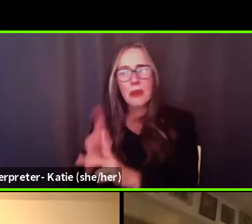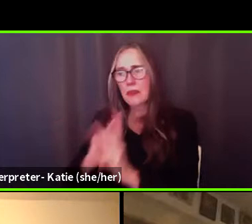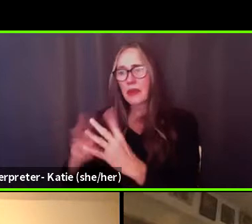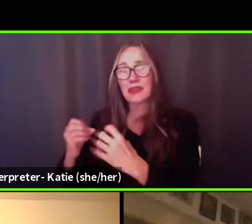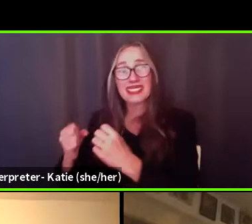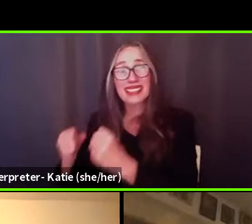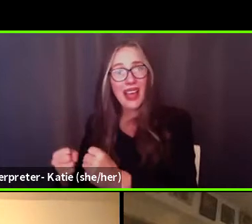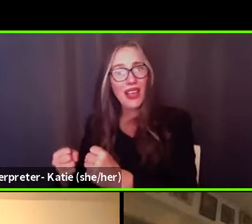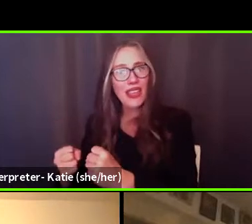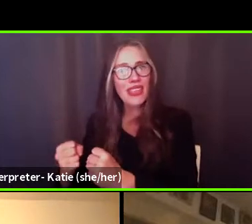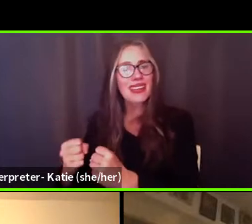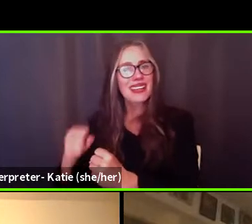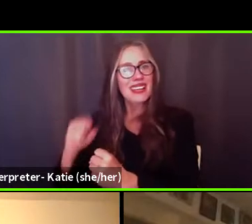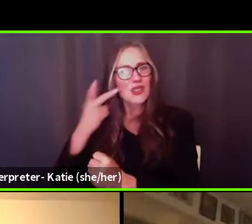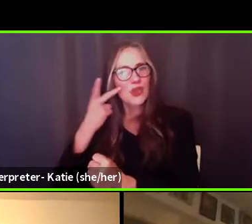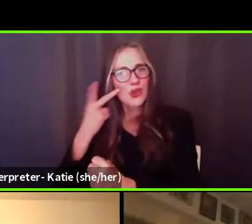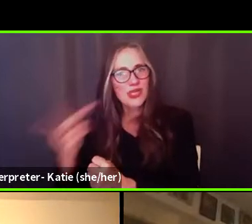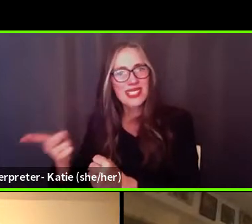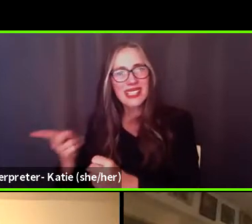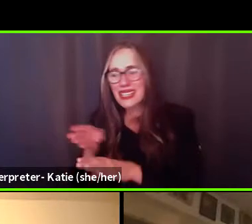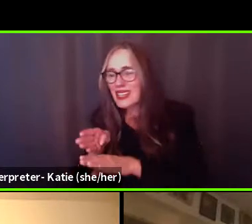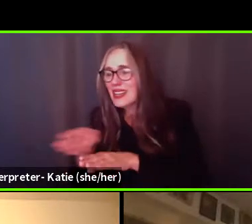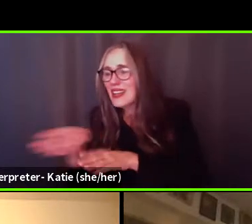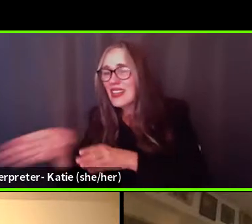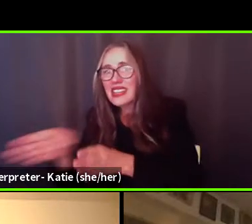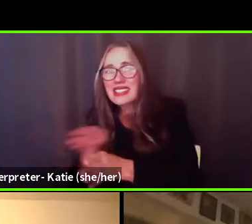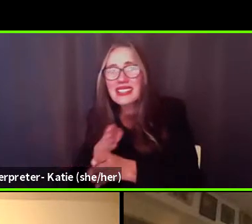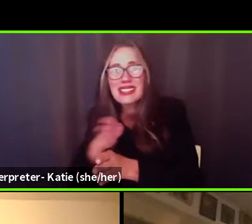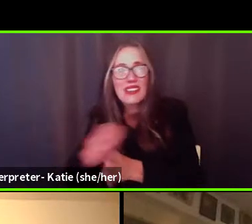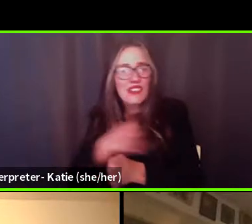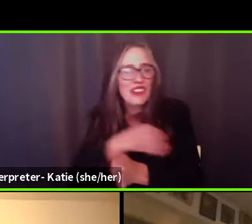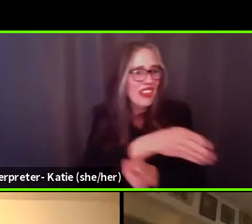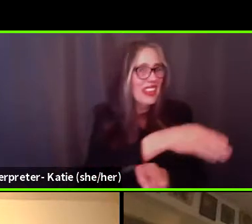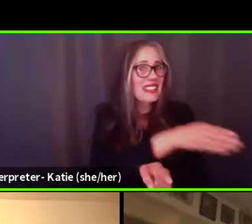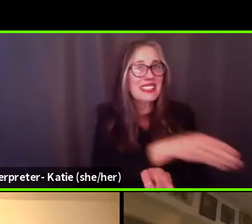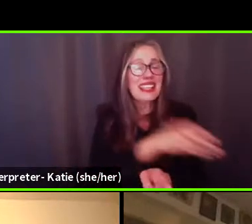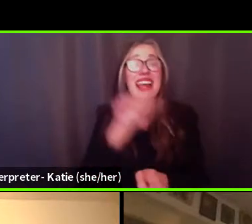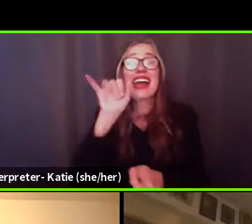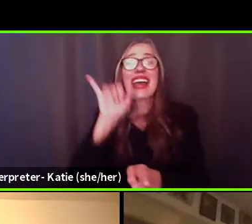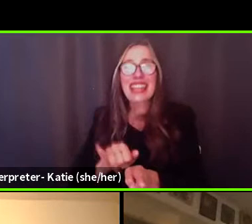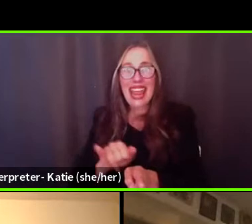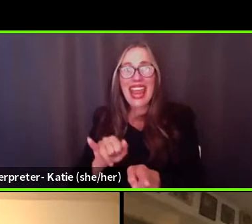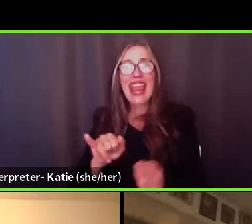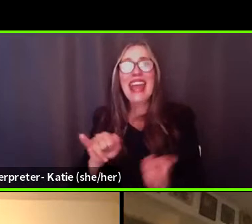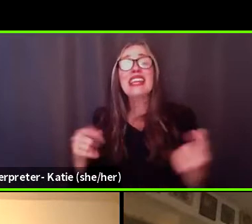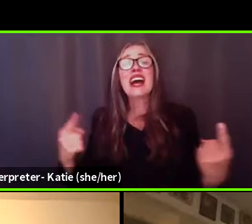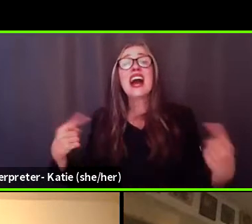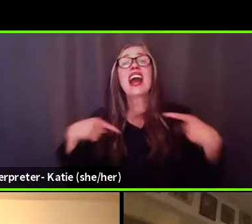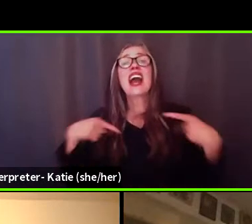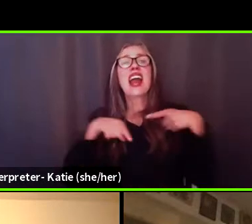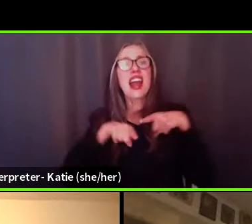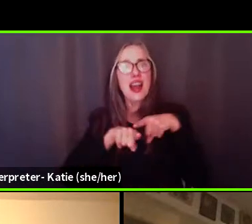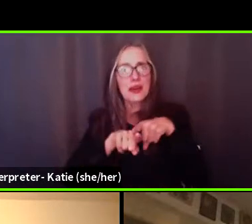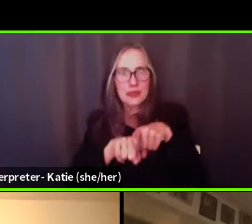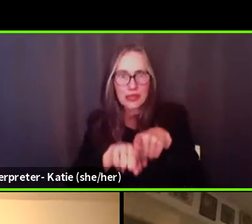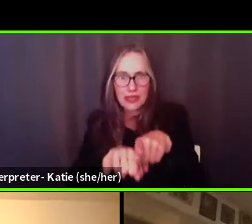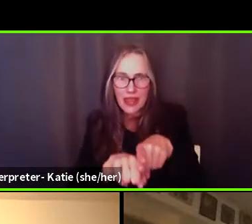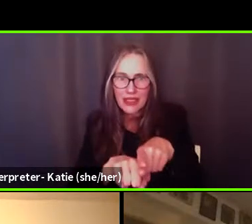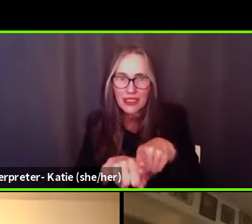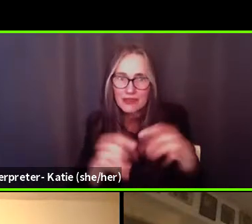critical venture moving forward um i think the session by the sterilization social justice lab is